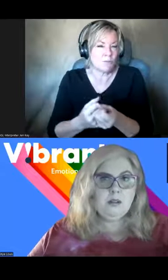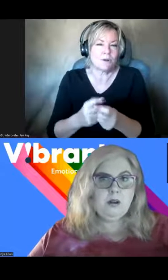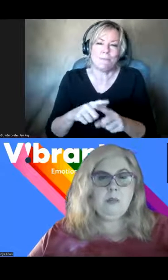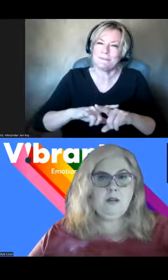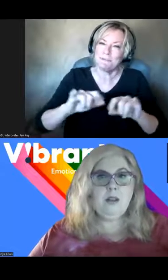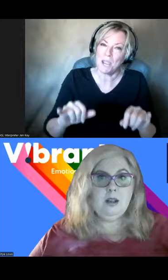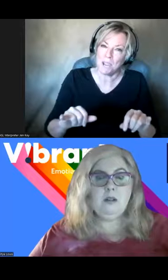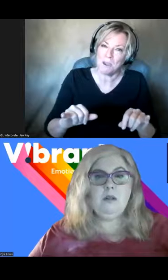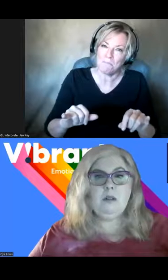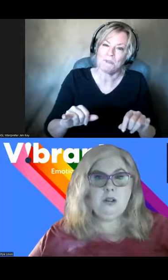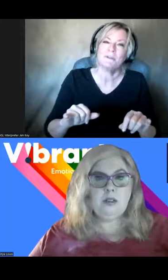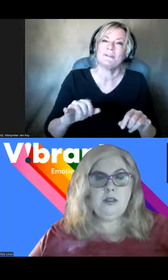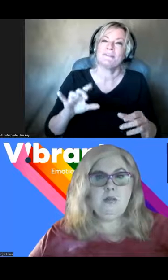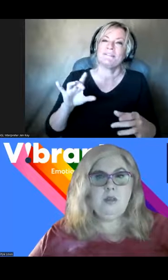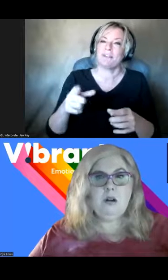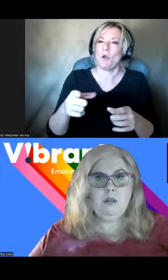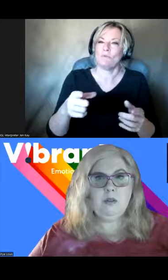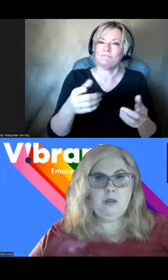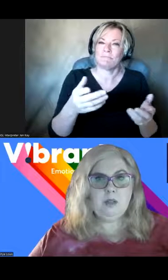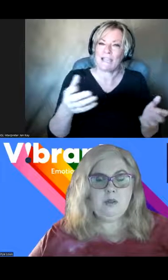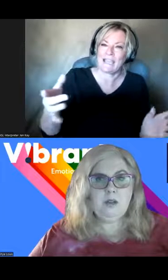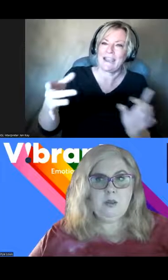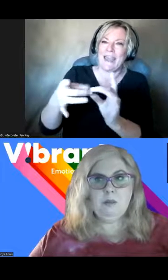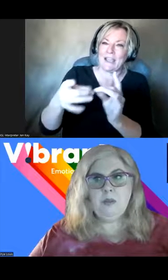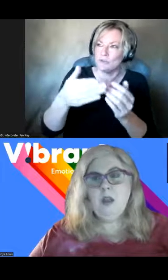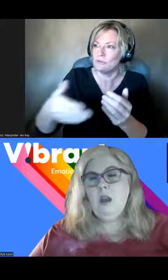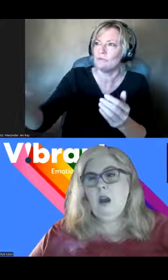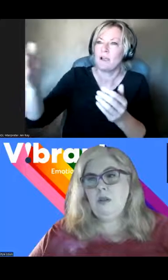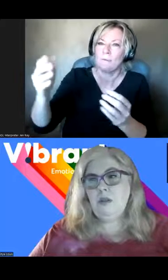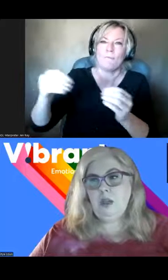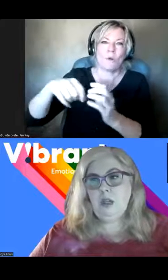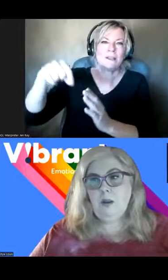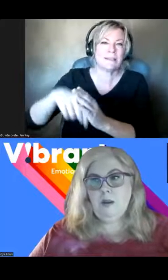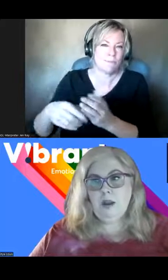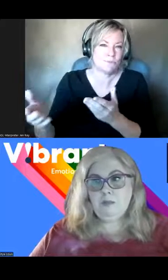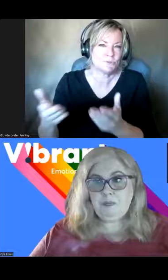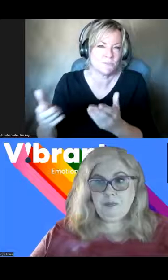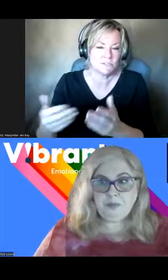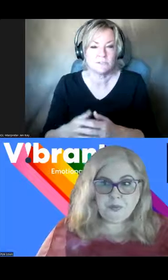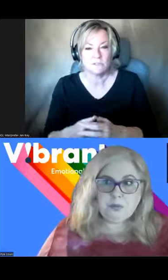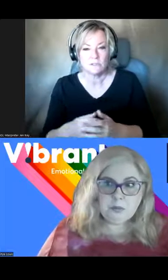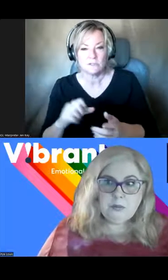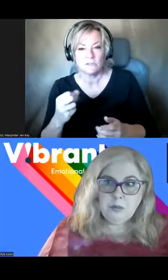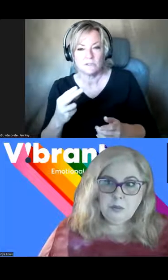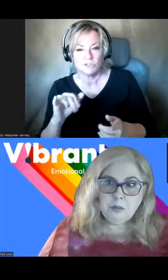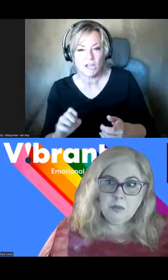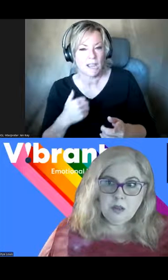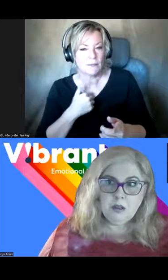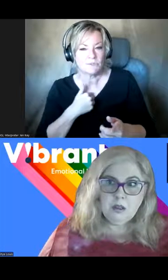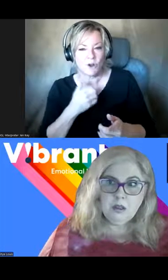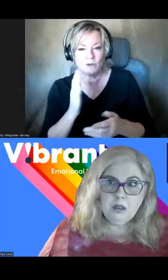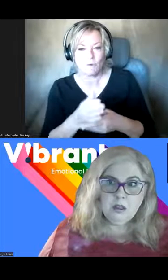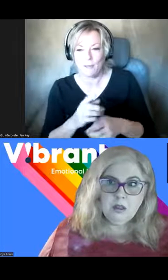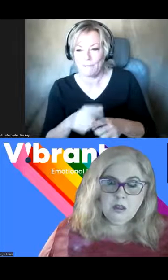like Greg is talking about, to connect to the larger continuum when there are those services available. So thinking about. Shay, I'm so sorry to interrupt,